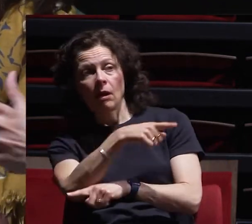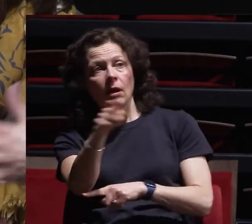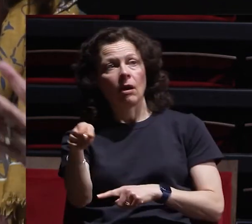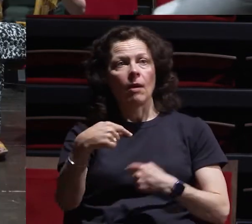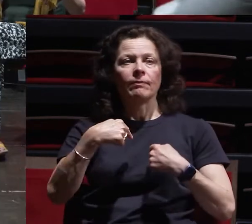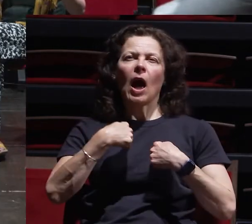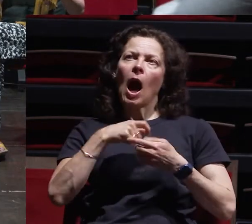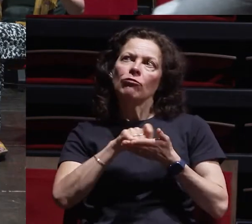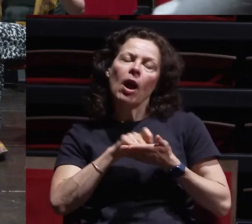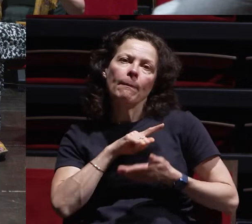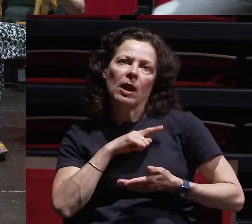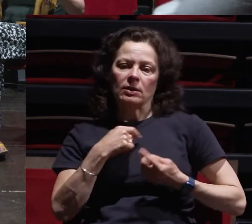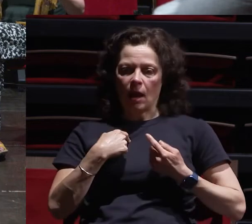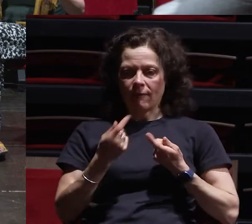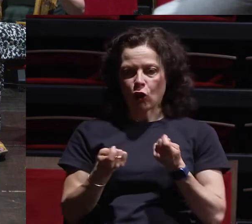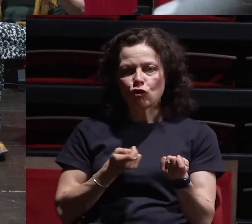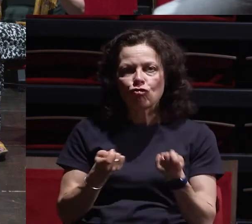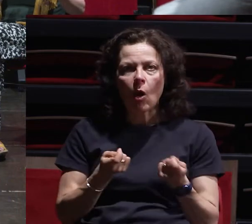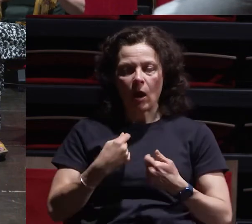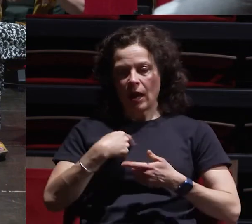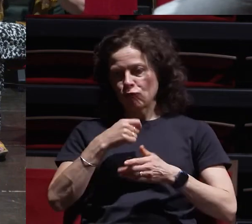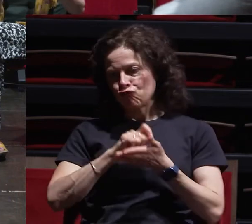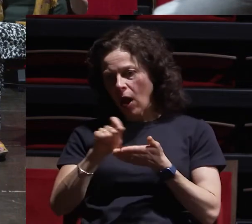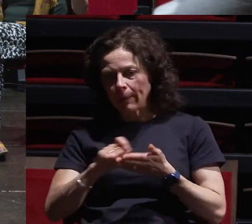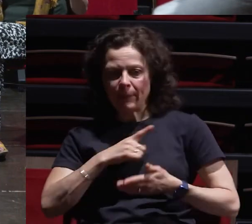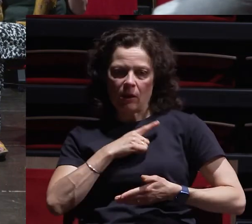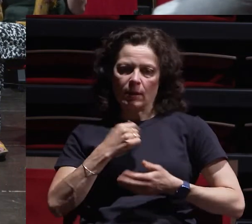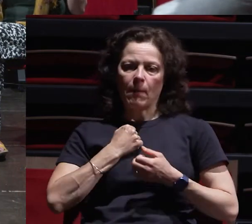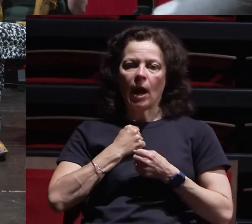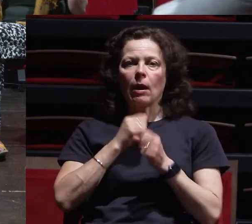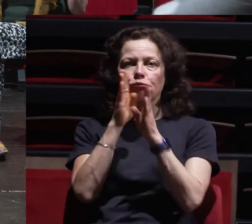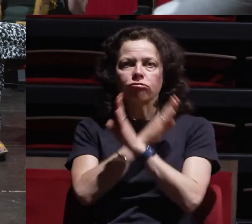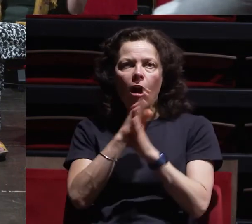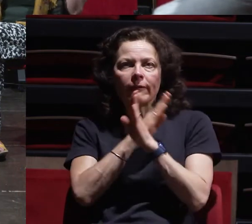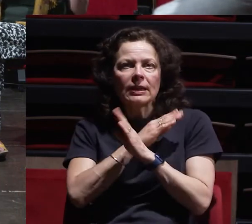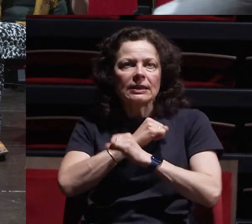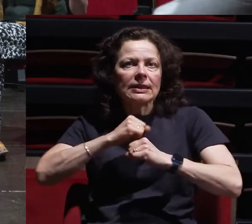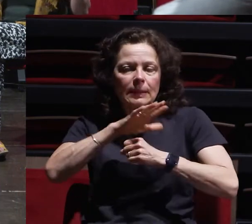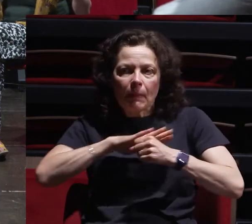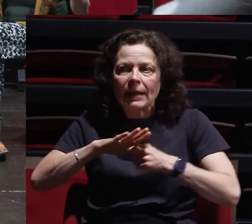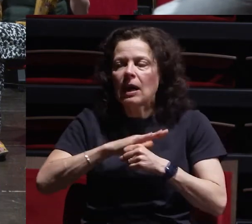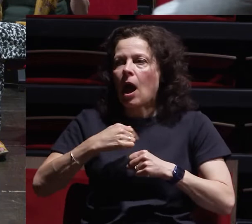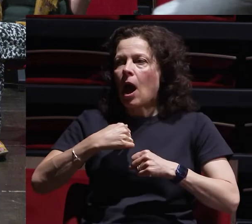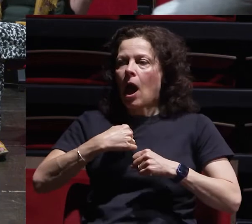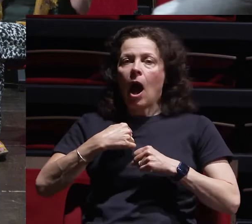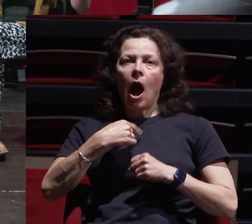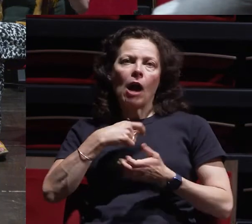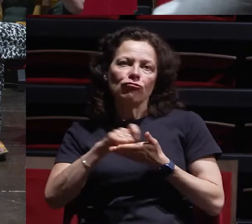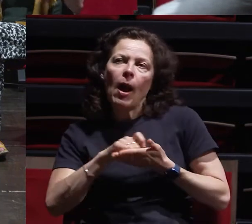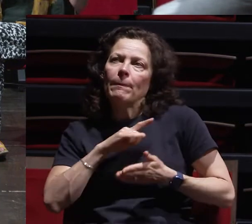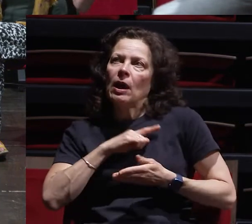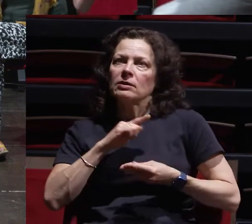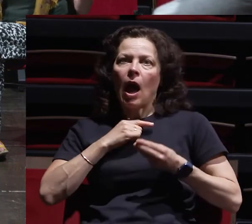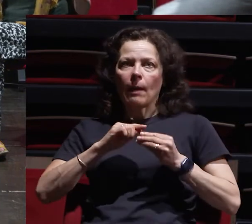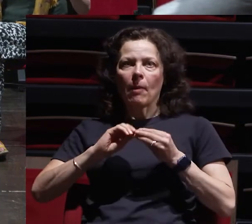was saying things like, I write because I'm in control. I write because it's my private space. I write because